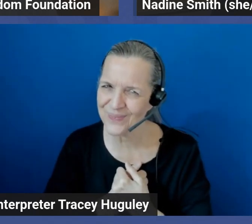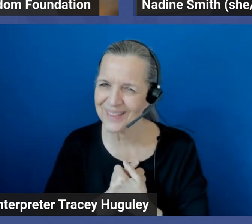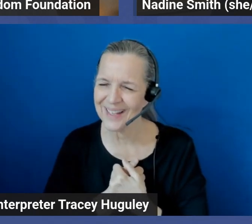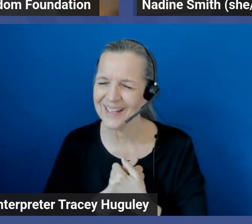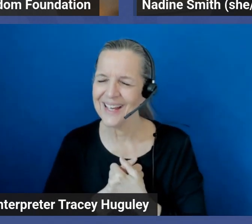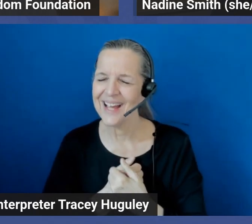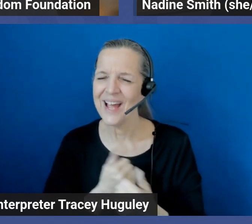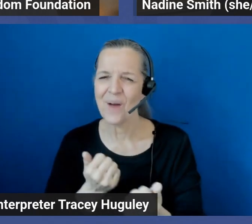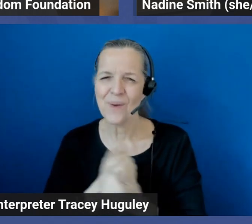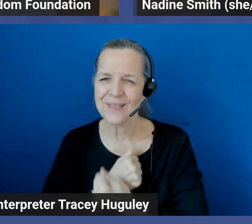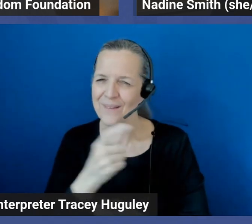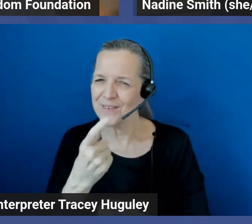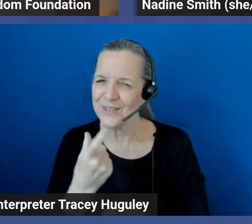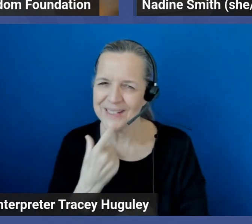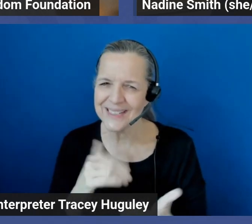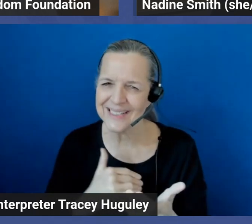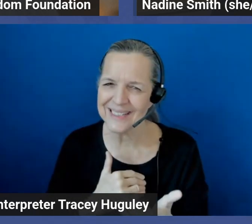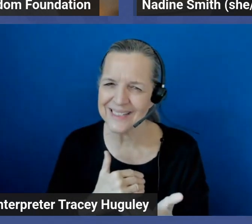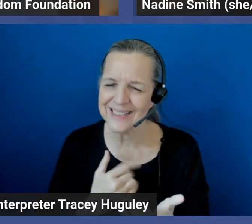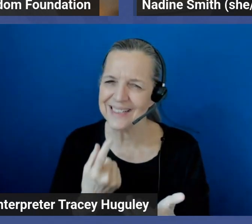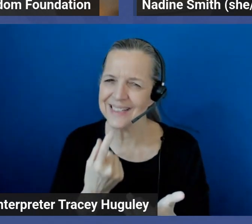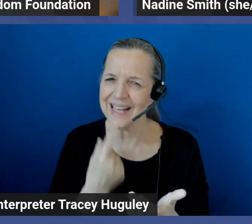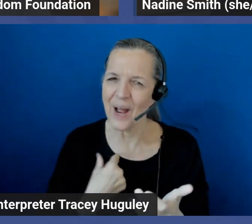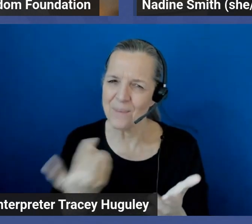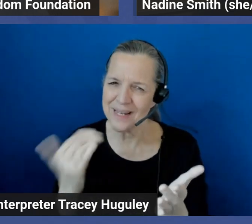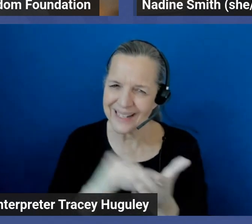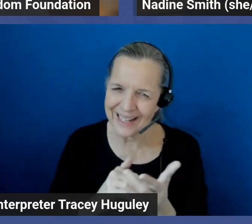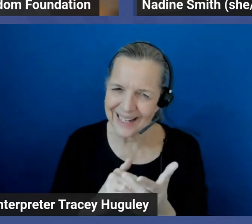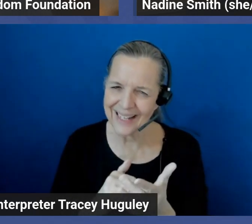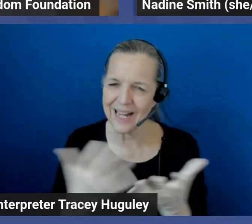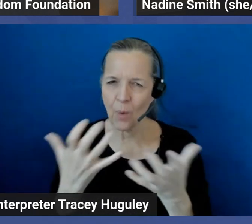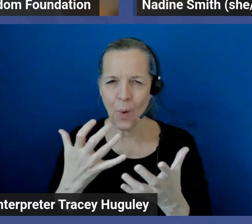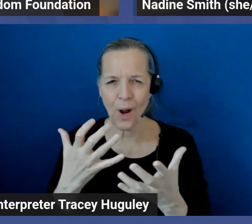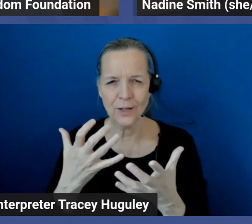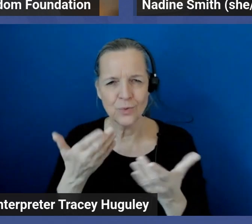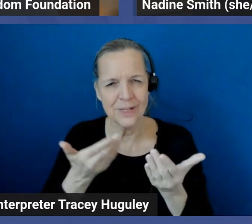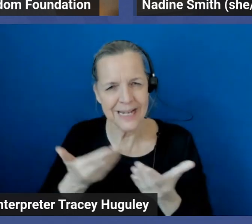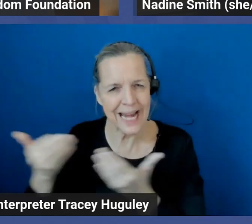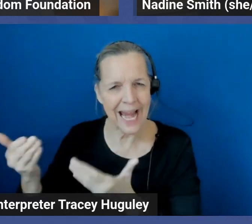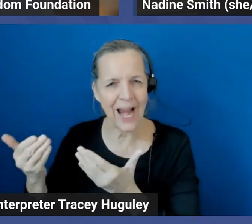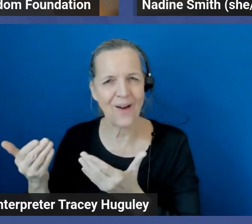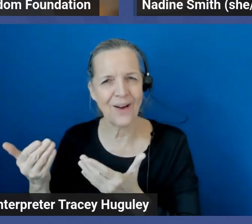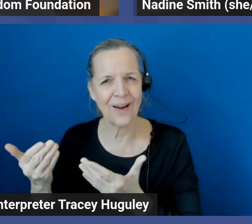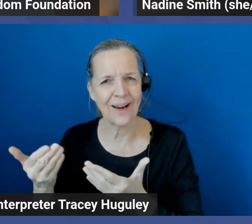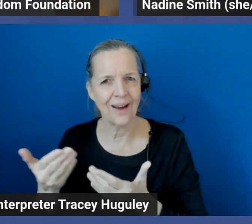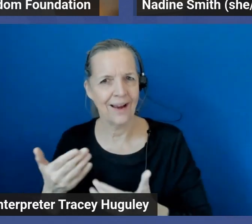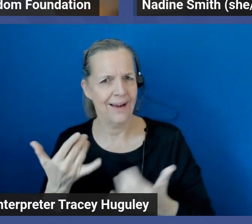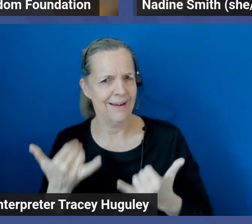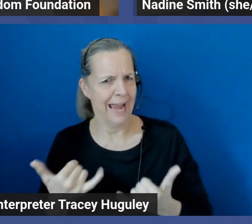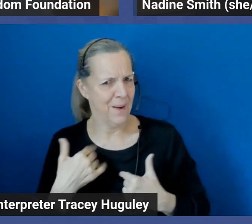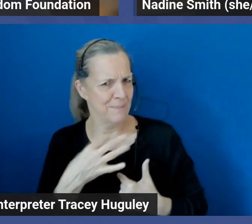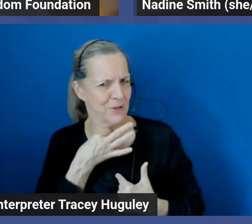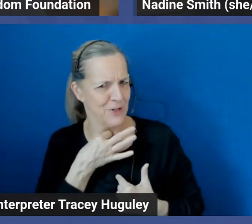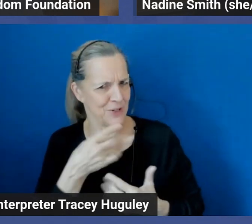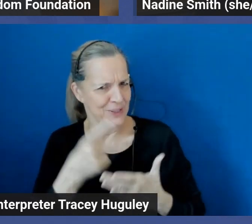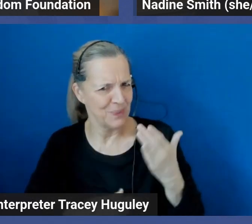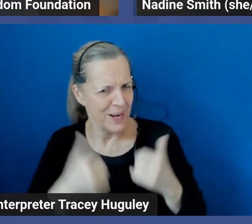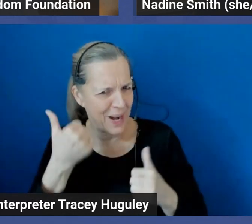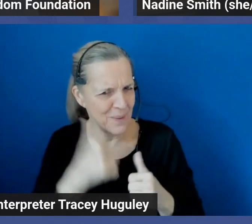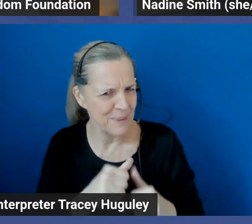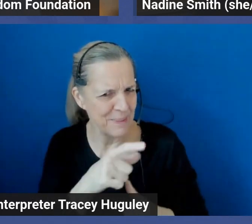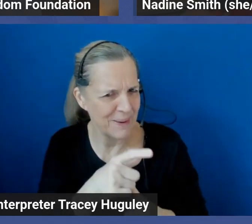just tell me again so I can take it into today and tomorrow. You Okay, said, I'm braced now to see if I remember what I